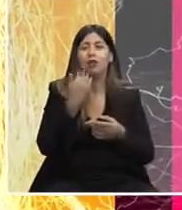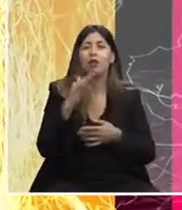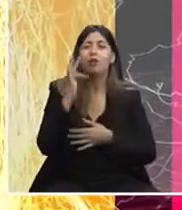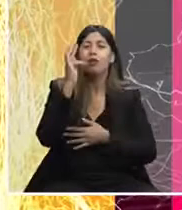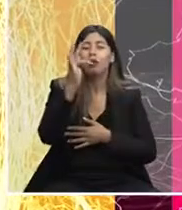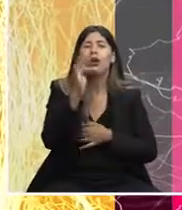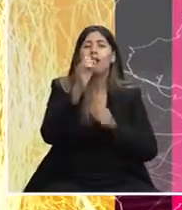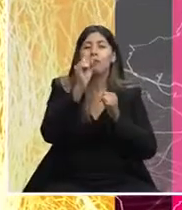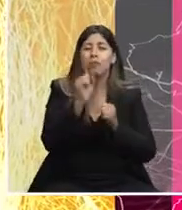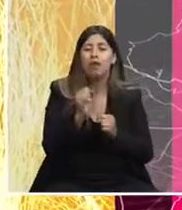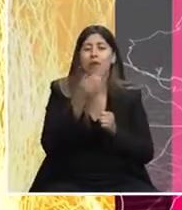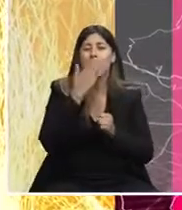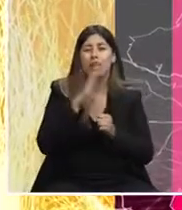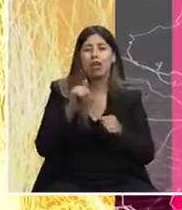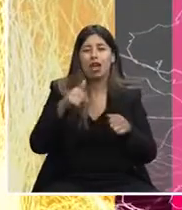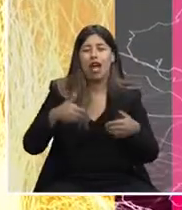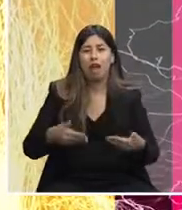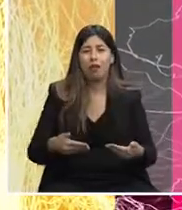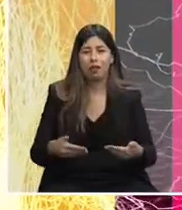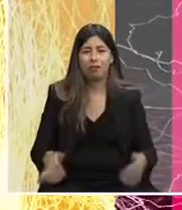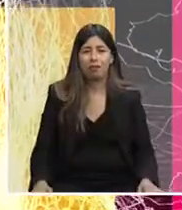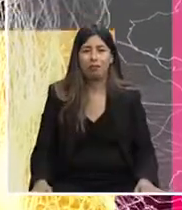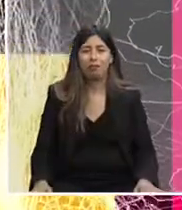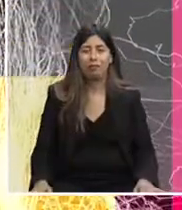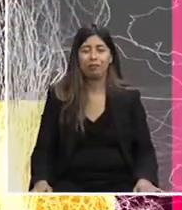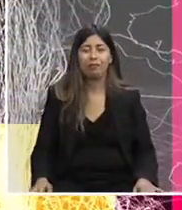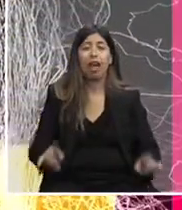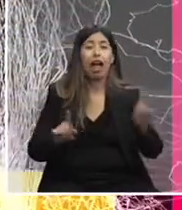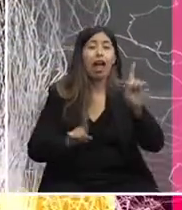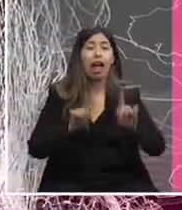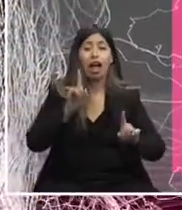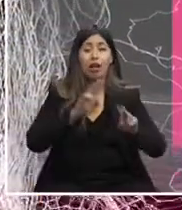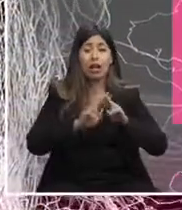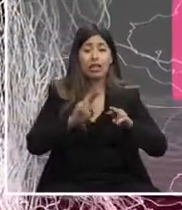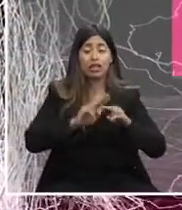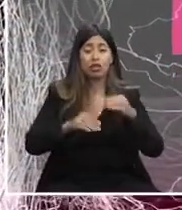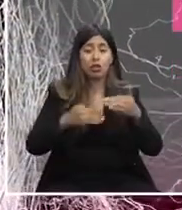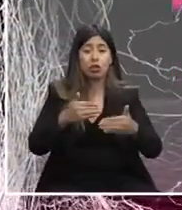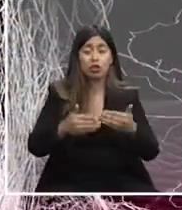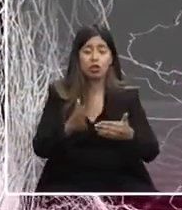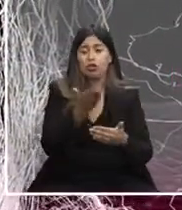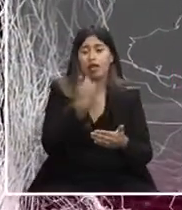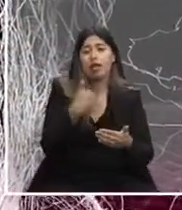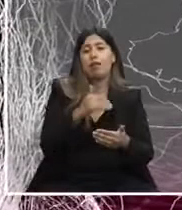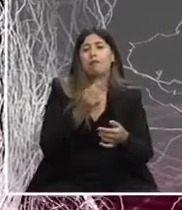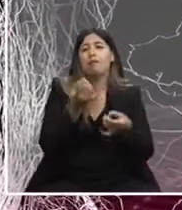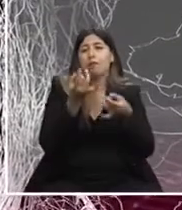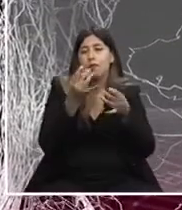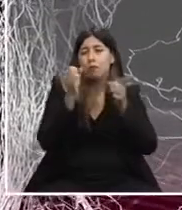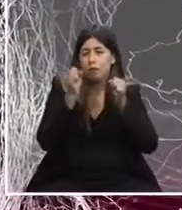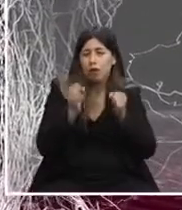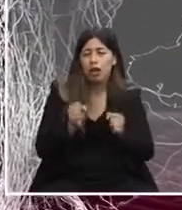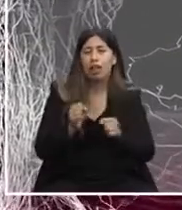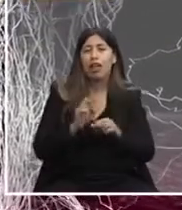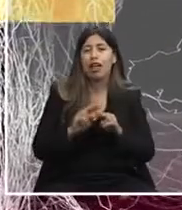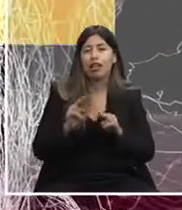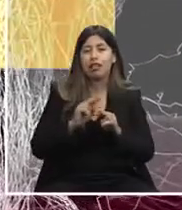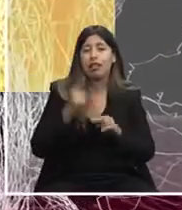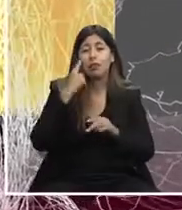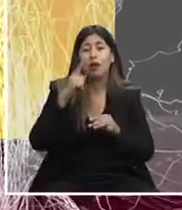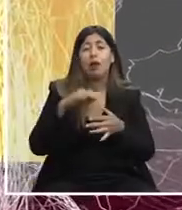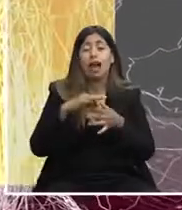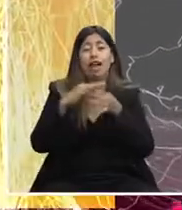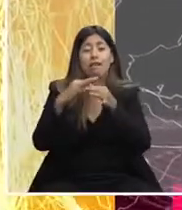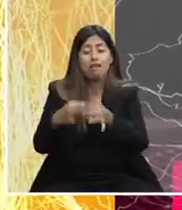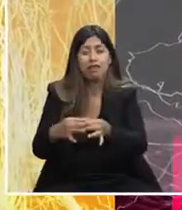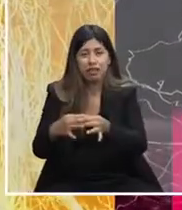there are actions that only our generation can take that would affect this entire span of time. And this could be understood in terms of